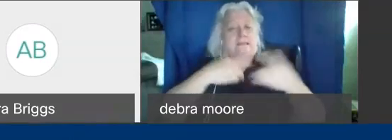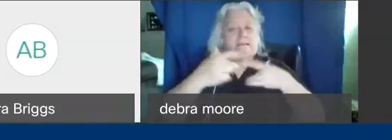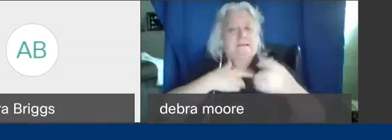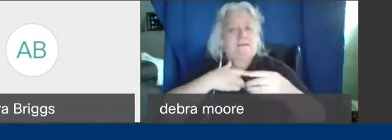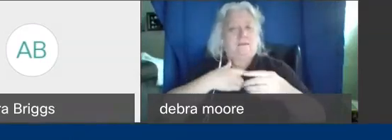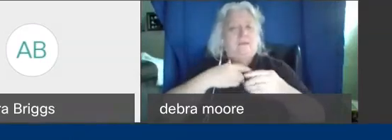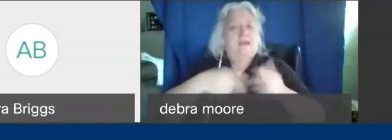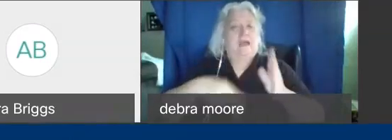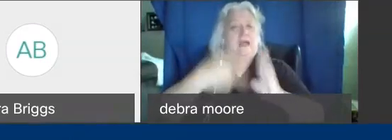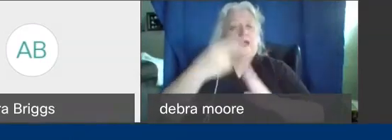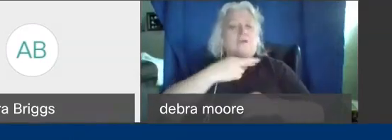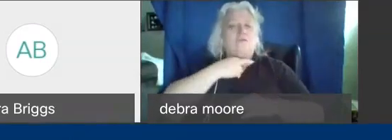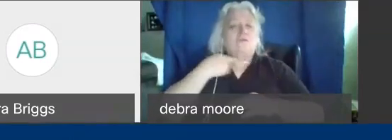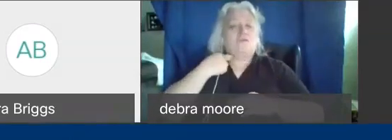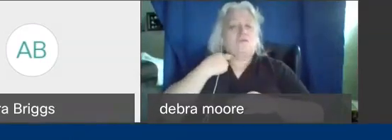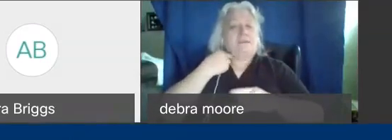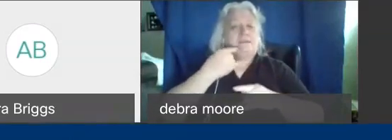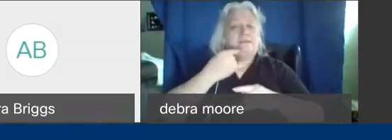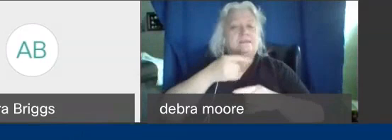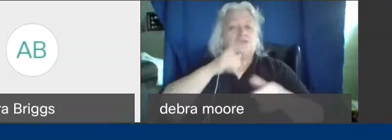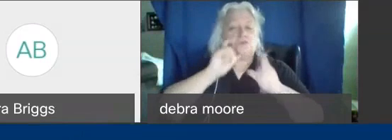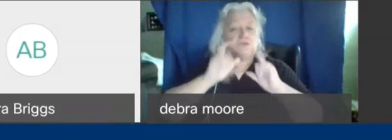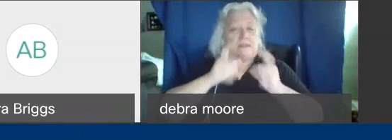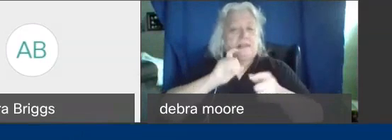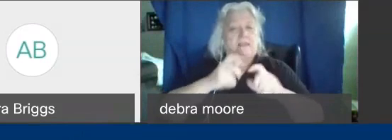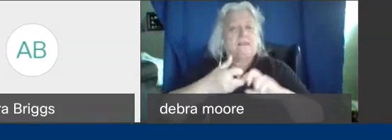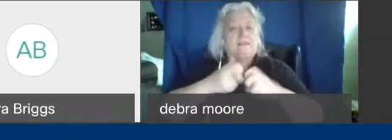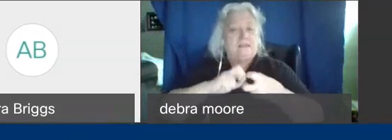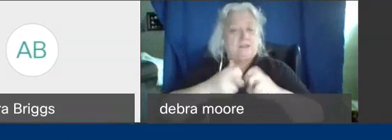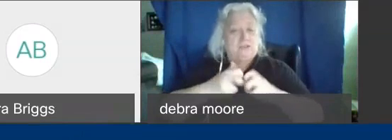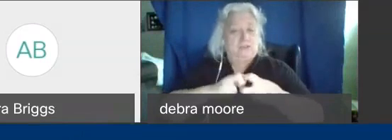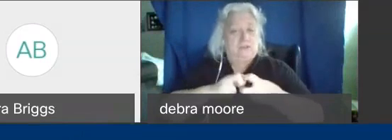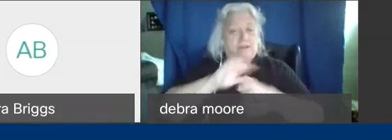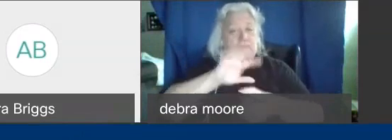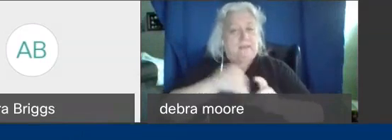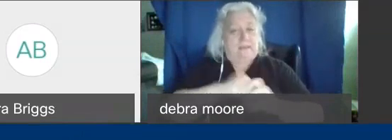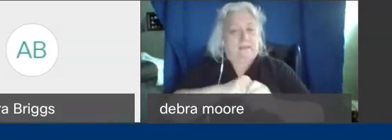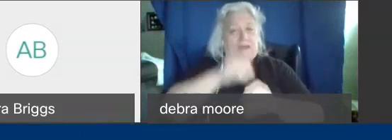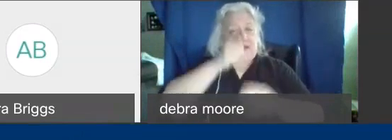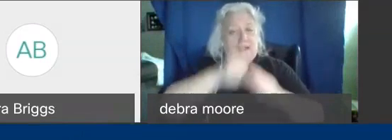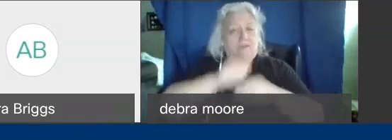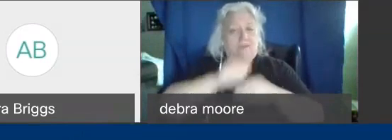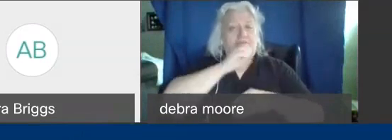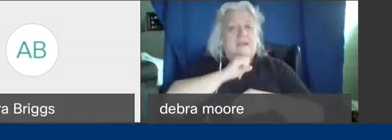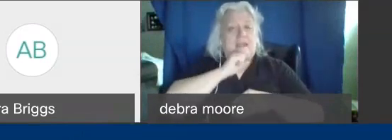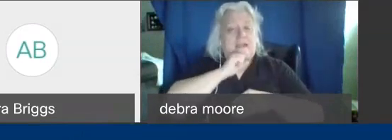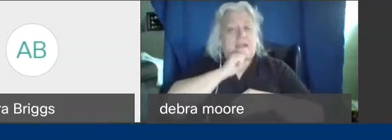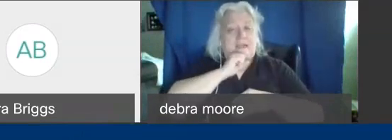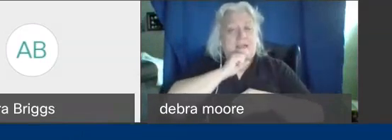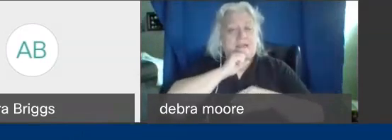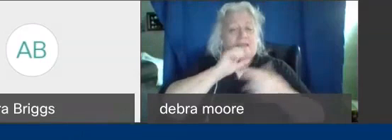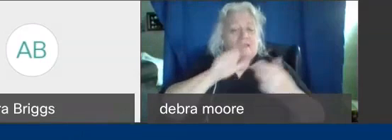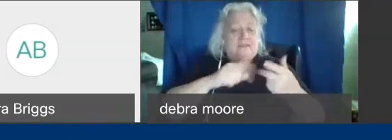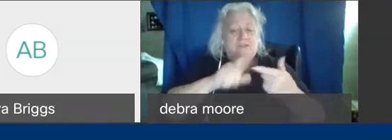risk drinking is also an issue, and it includes underage drinking, drinking and driving, and other